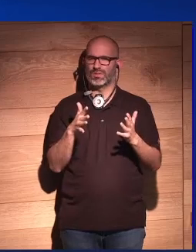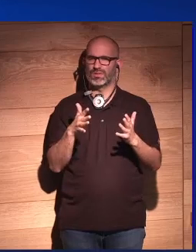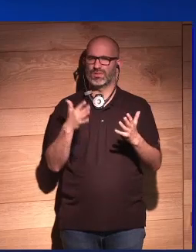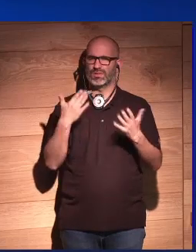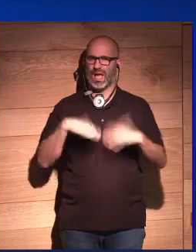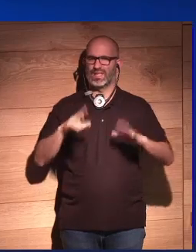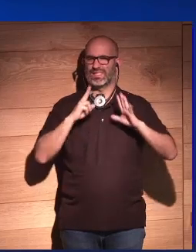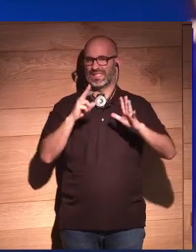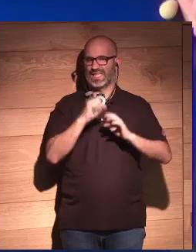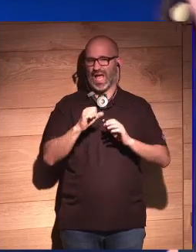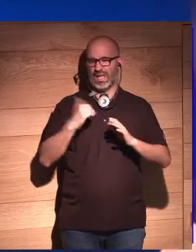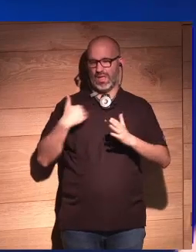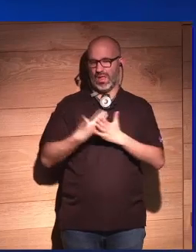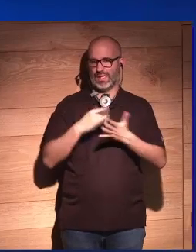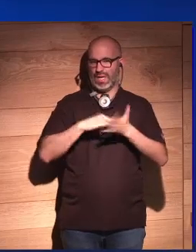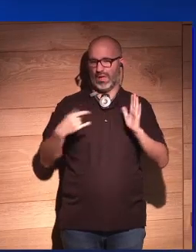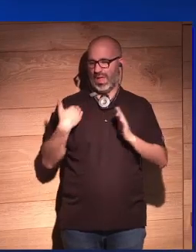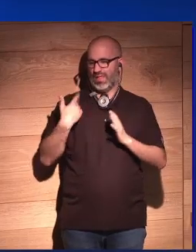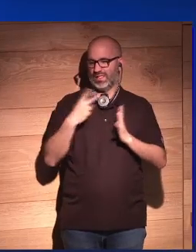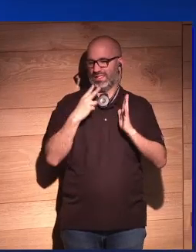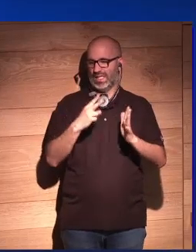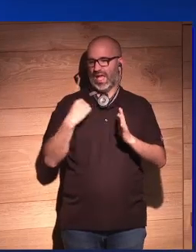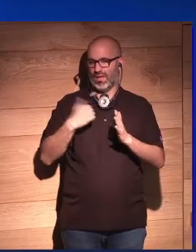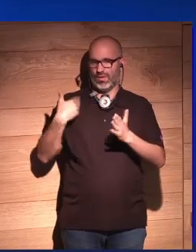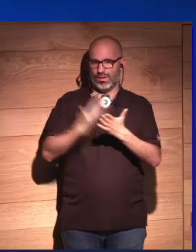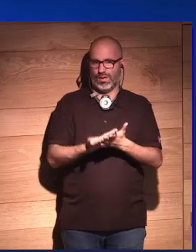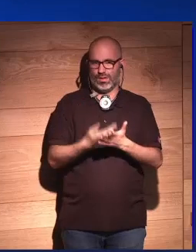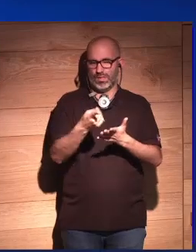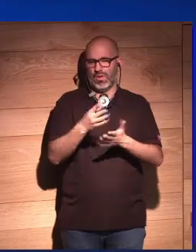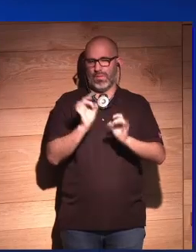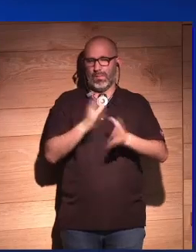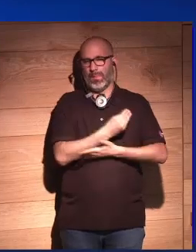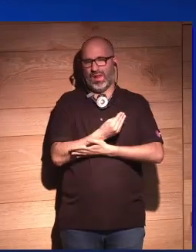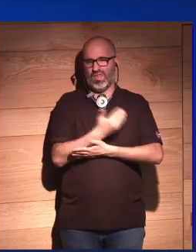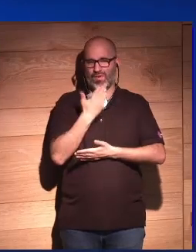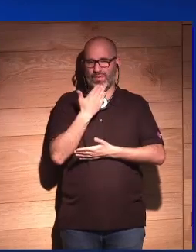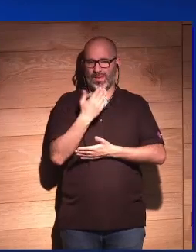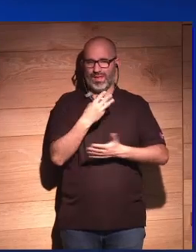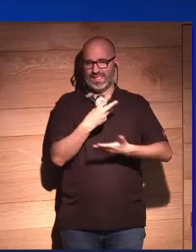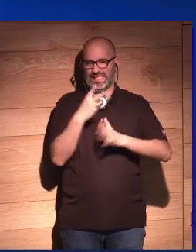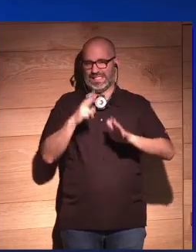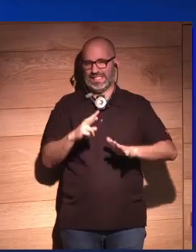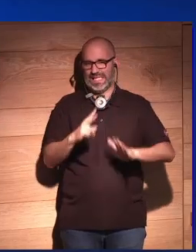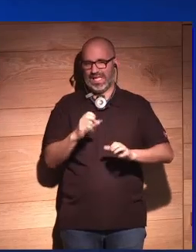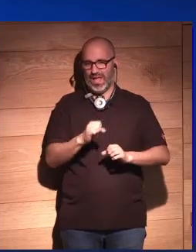Think about it as like a 7-year-old baby. Like it really is. It's being developed, even though